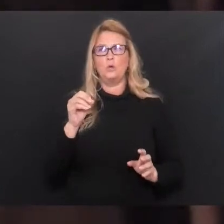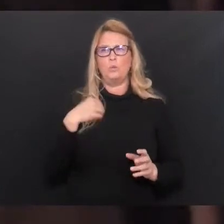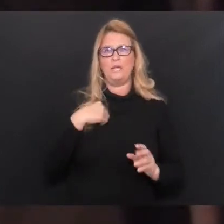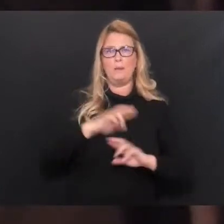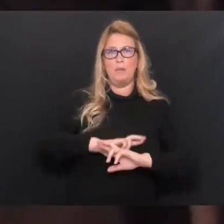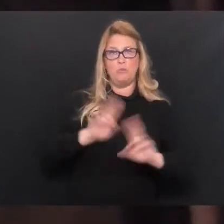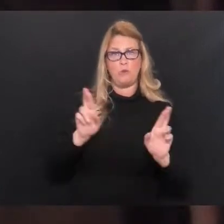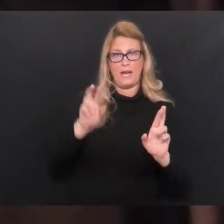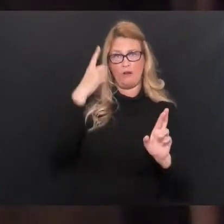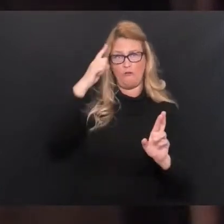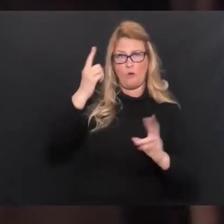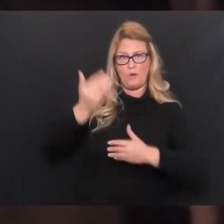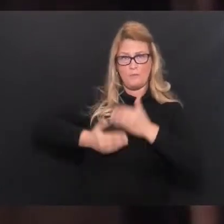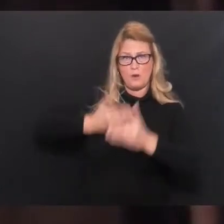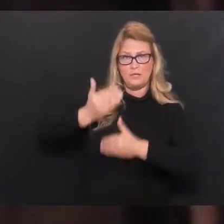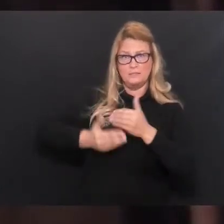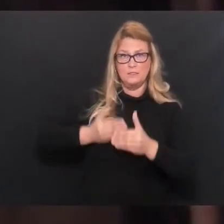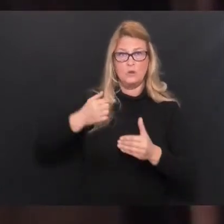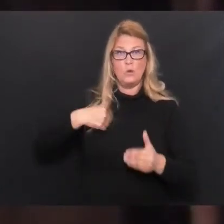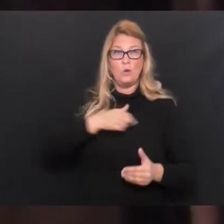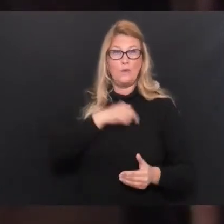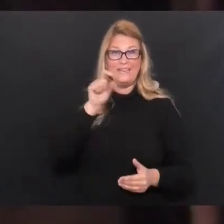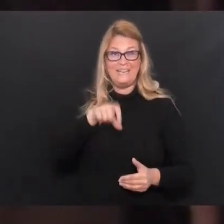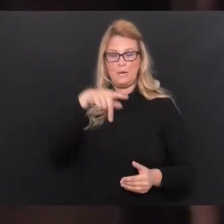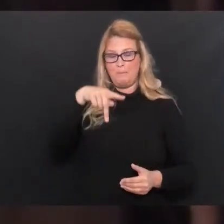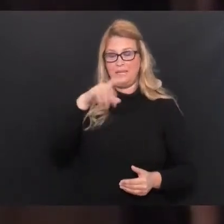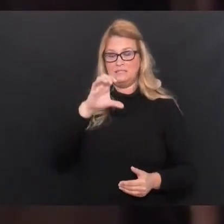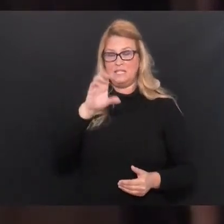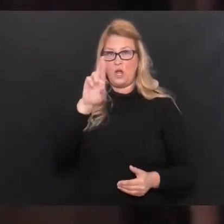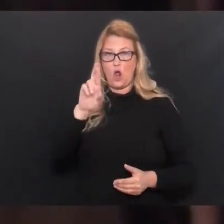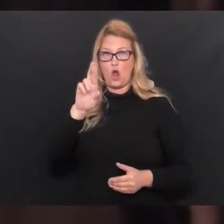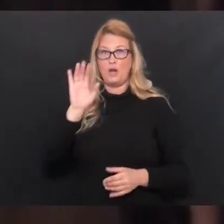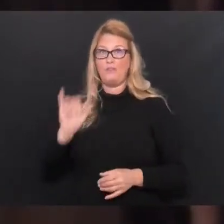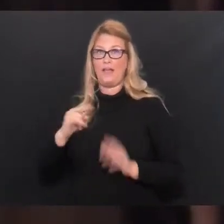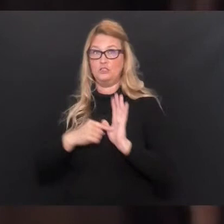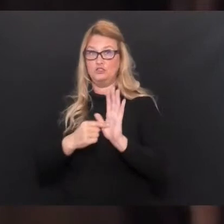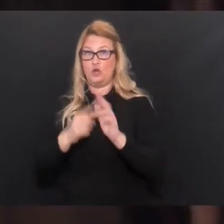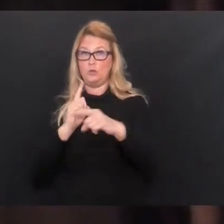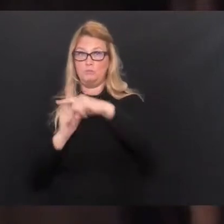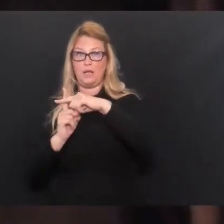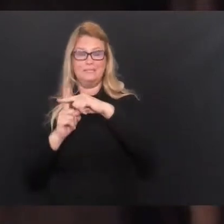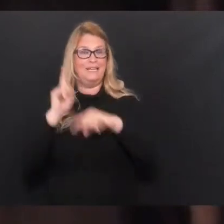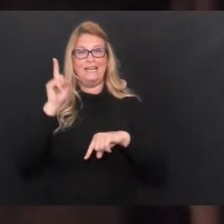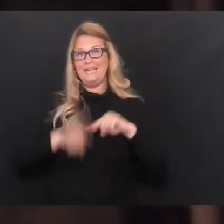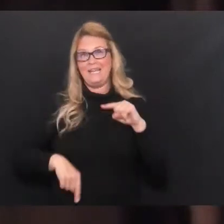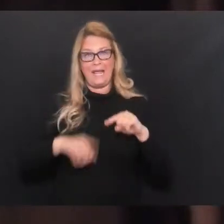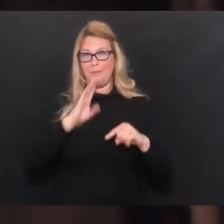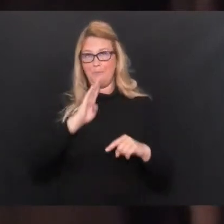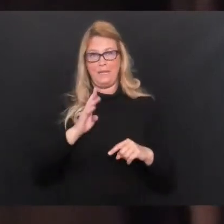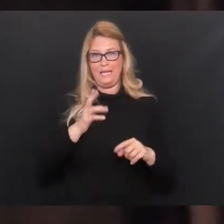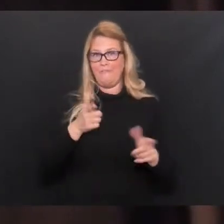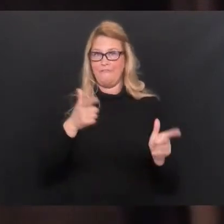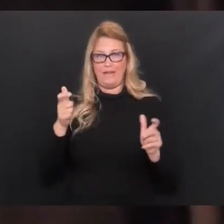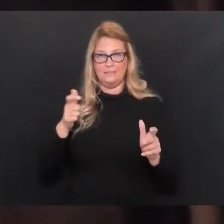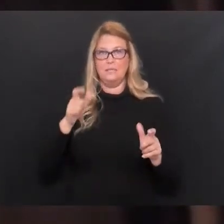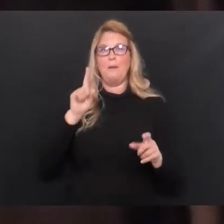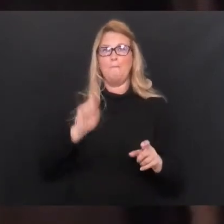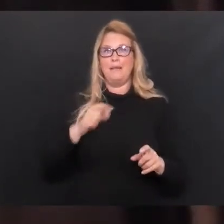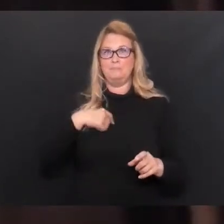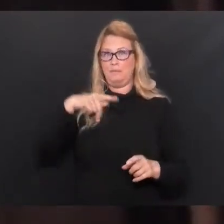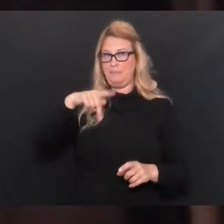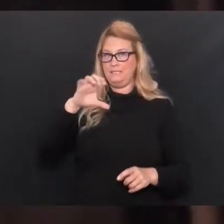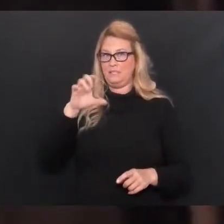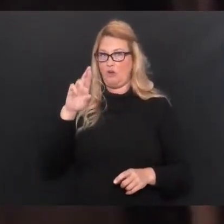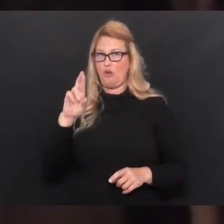how we do this, we have to have a PCR test that's positive. So it can't be an antigen test, it's got to be a genetic test. And there has